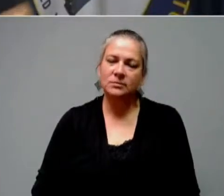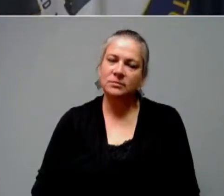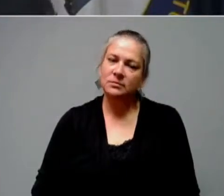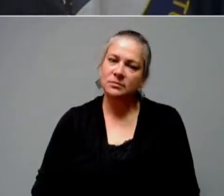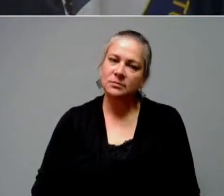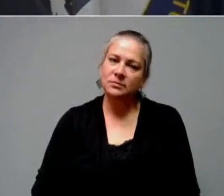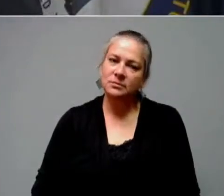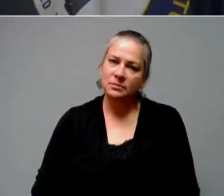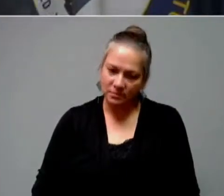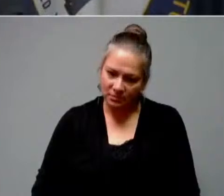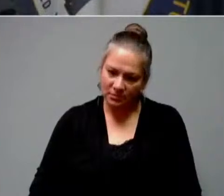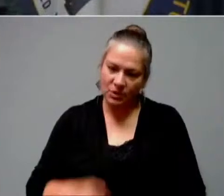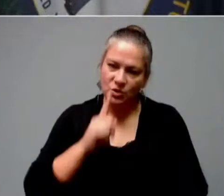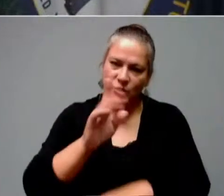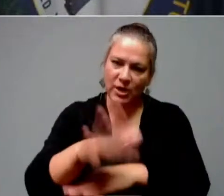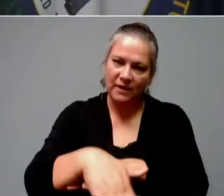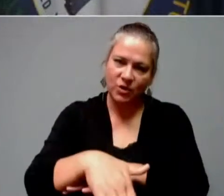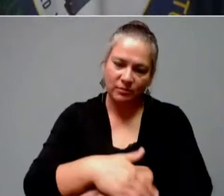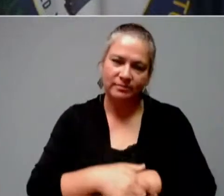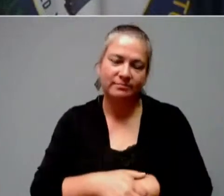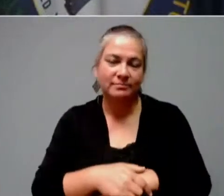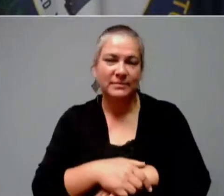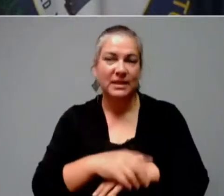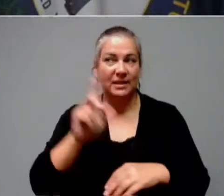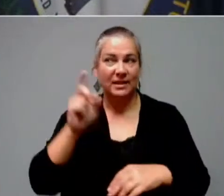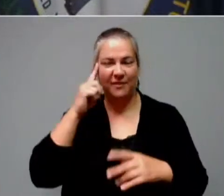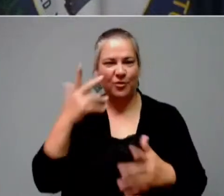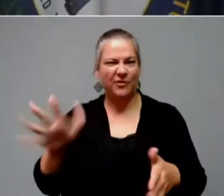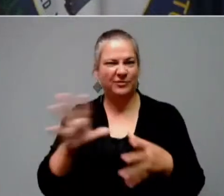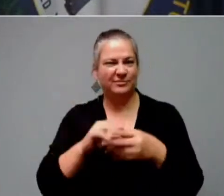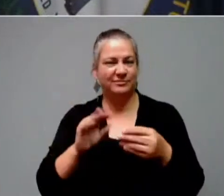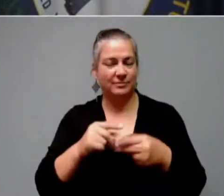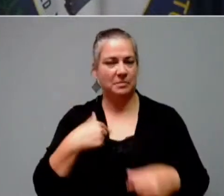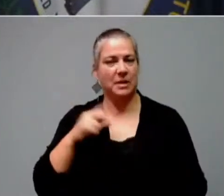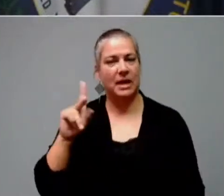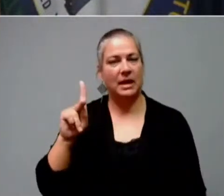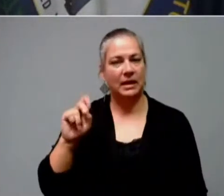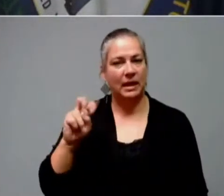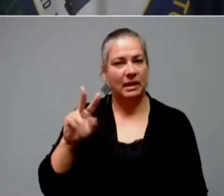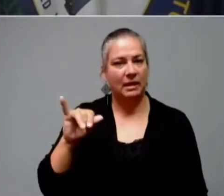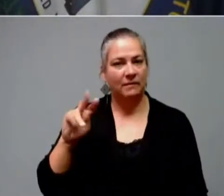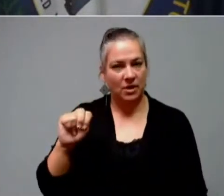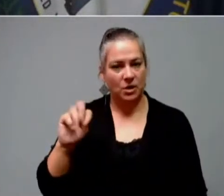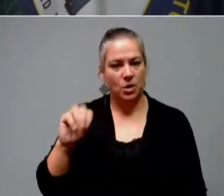Good afternoon. As the governor said, my name is Kevin Moulton with Zonetown Fire.